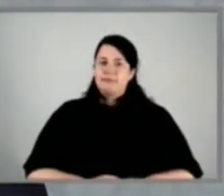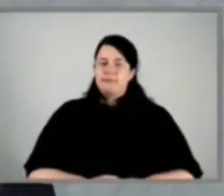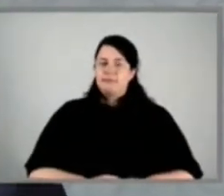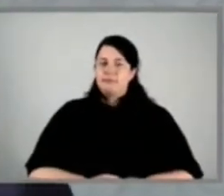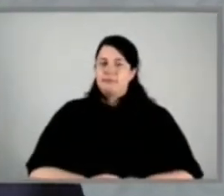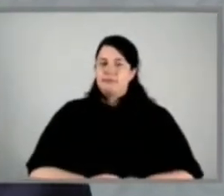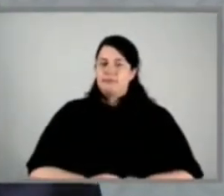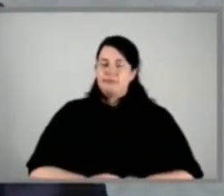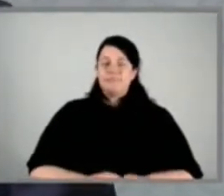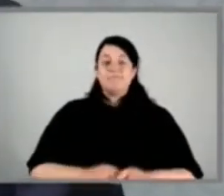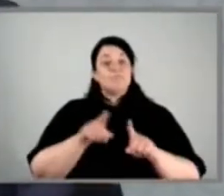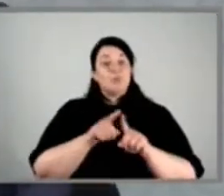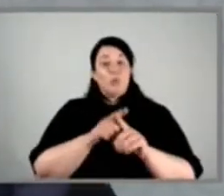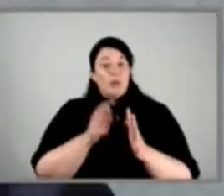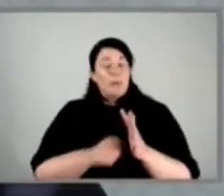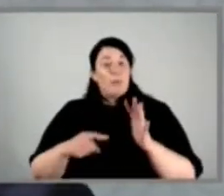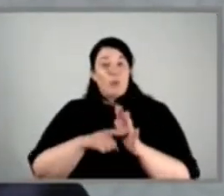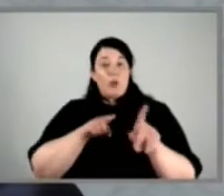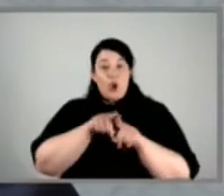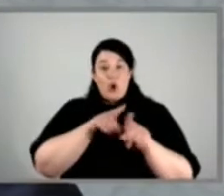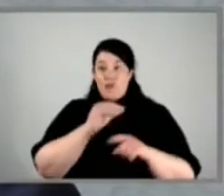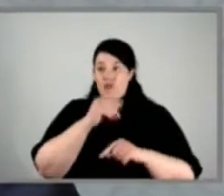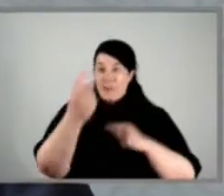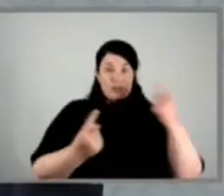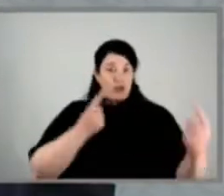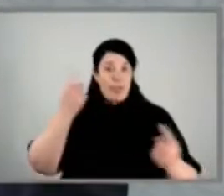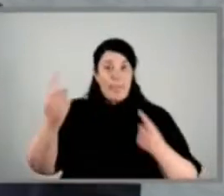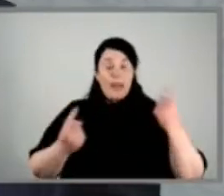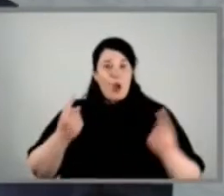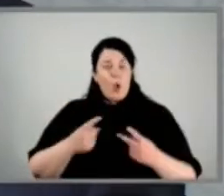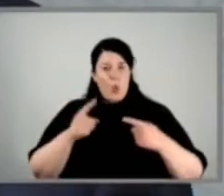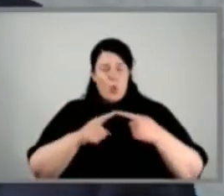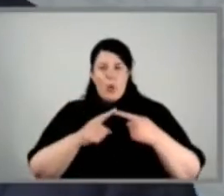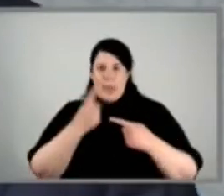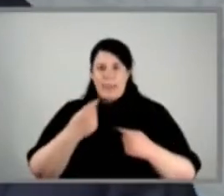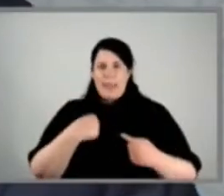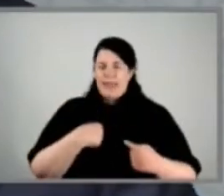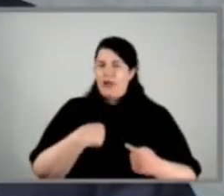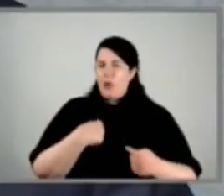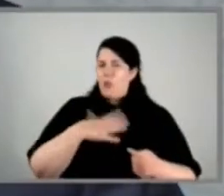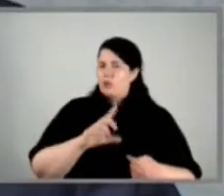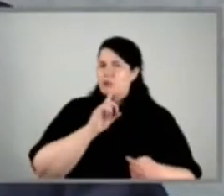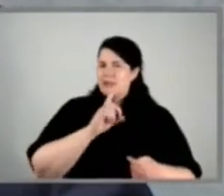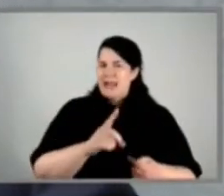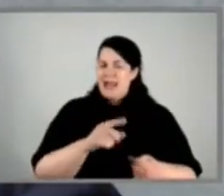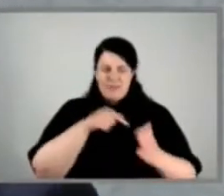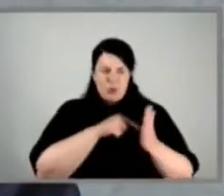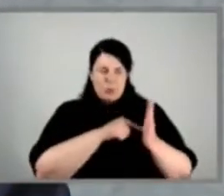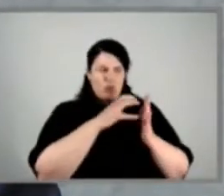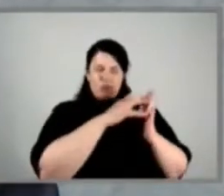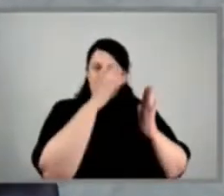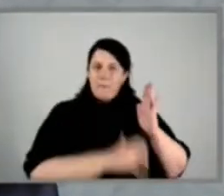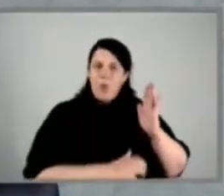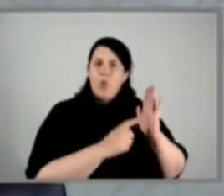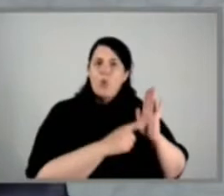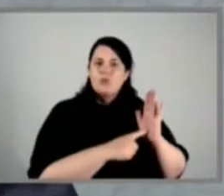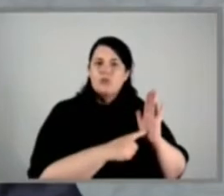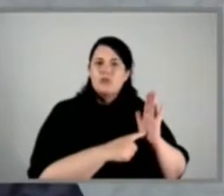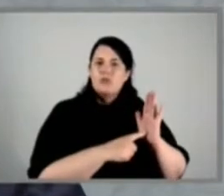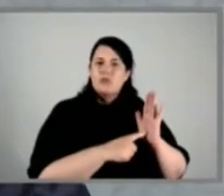of learning from each other. And one of the things that I would draw your attention to in this report is the listing of what we call